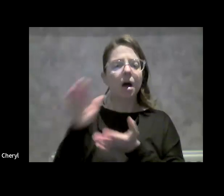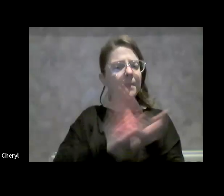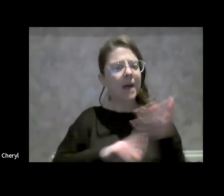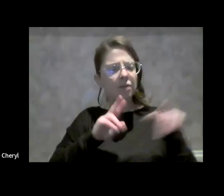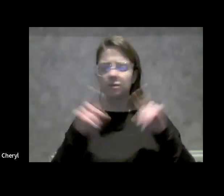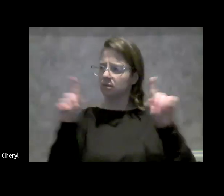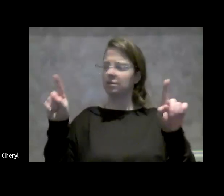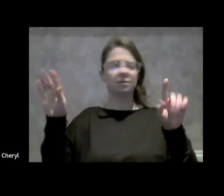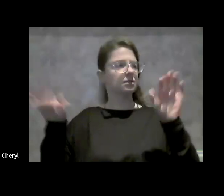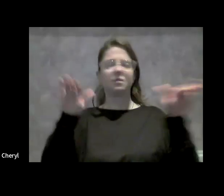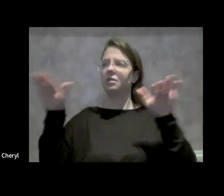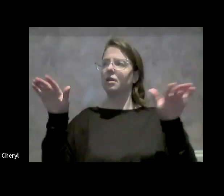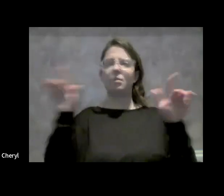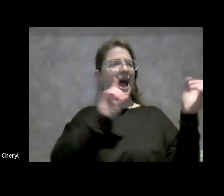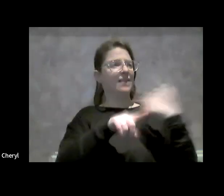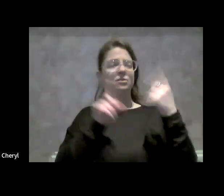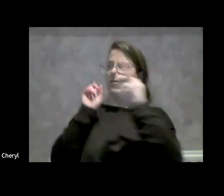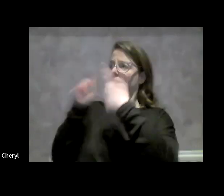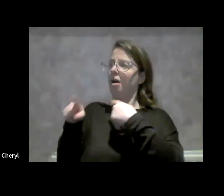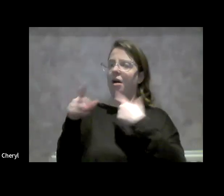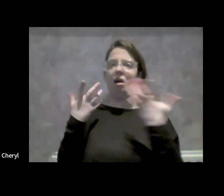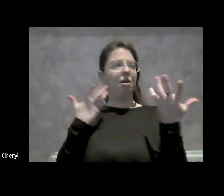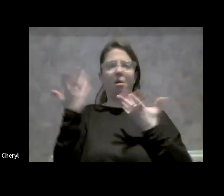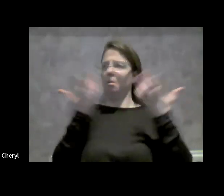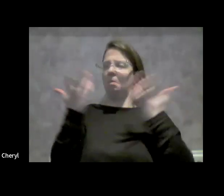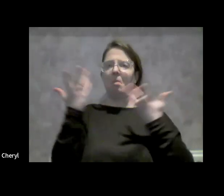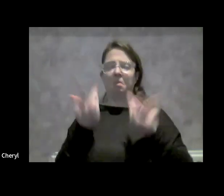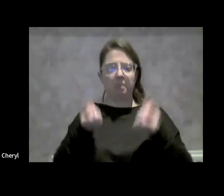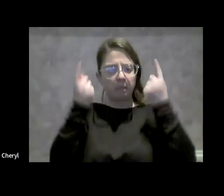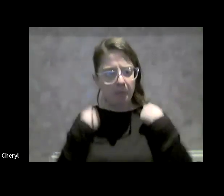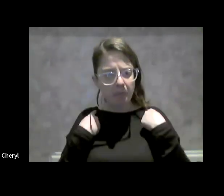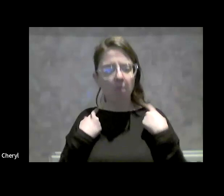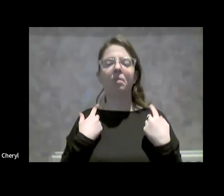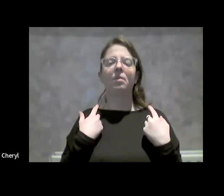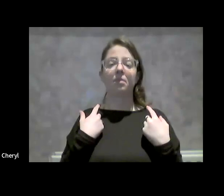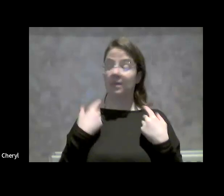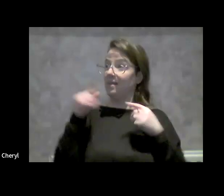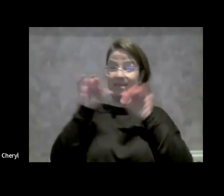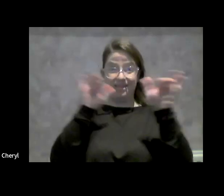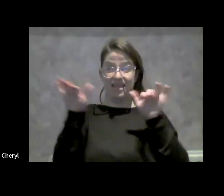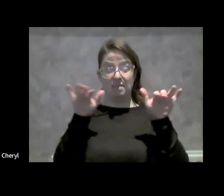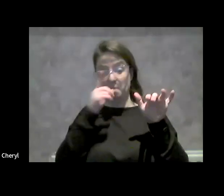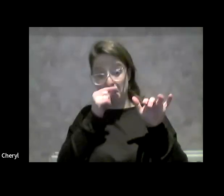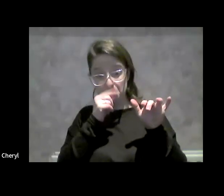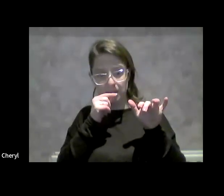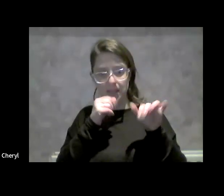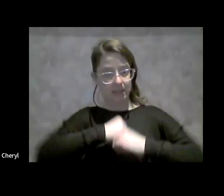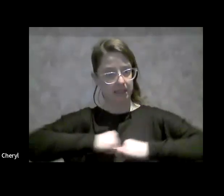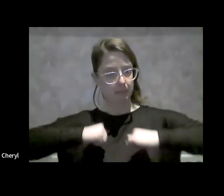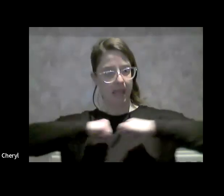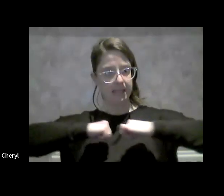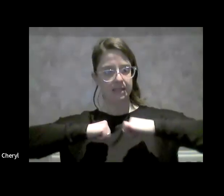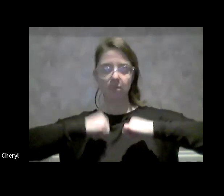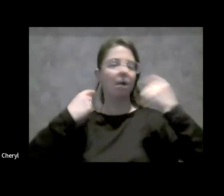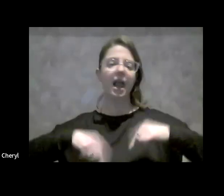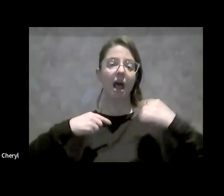answers, I can't find them, or at least they're not the ones I'm looking for. And really, there may never be a space for us that is